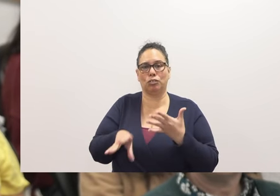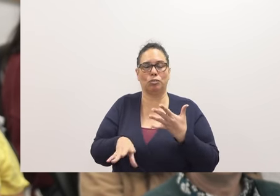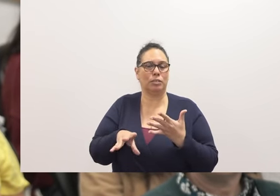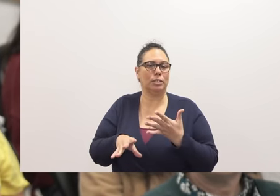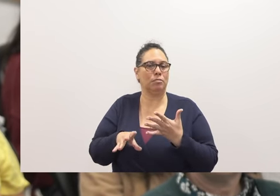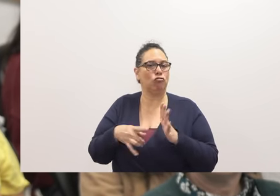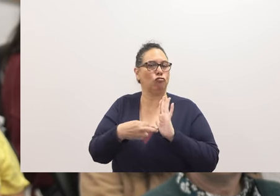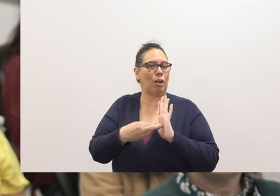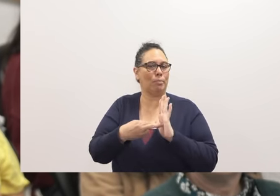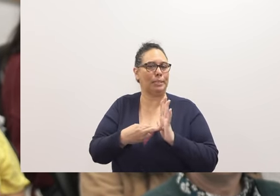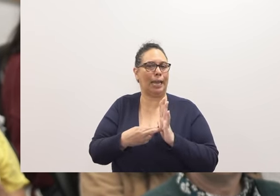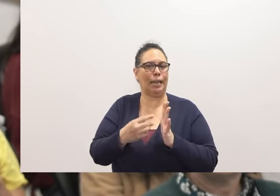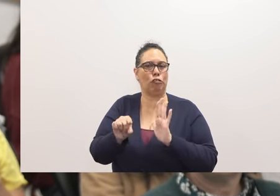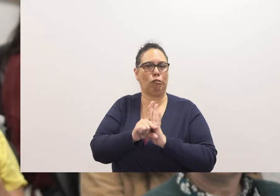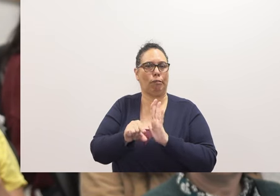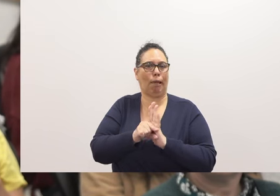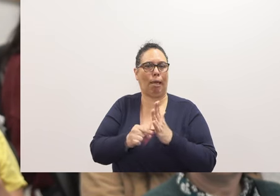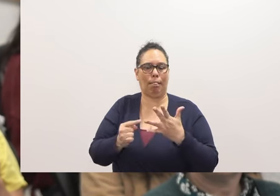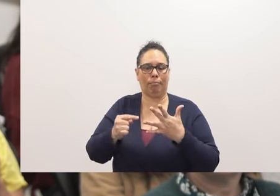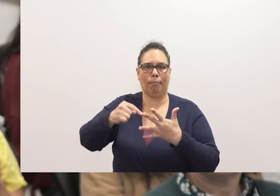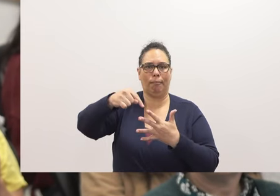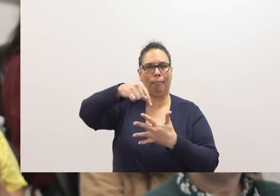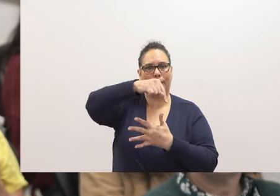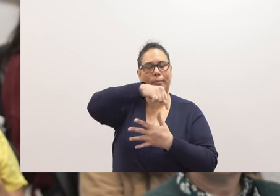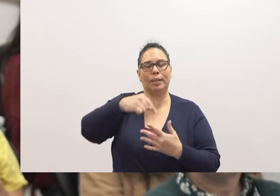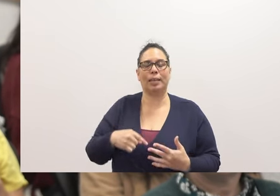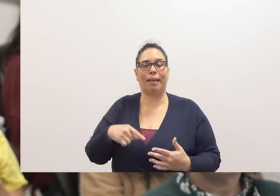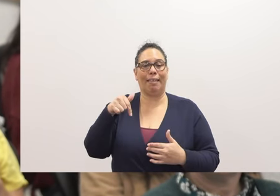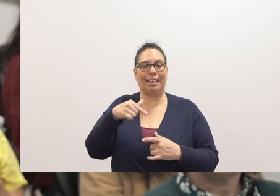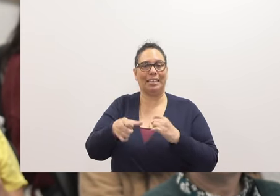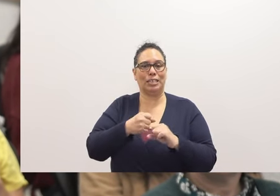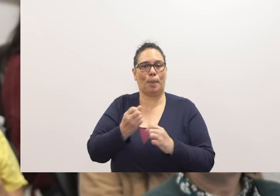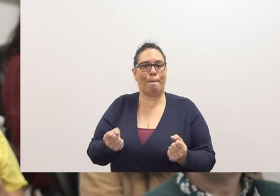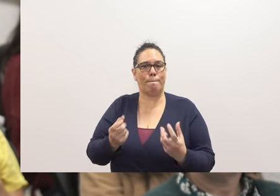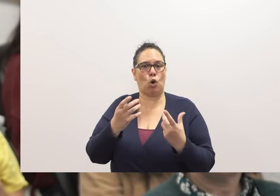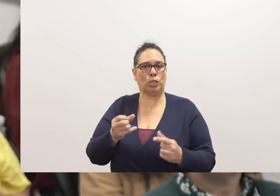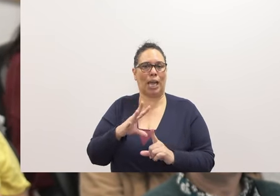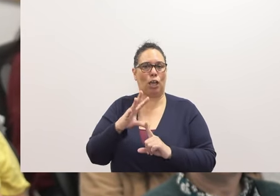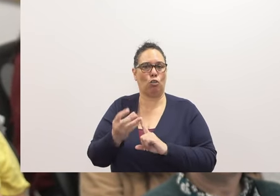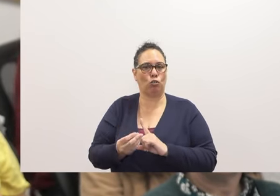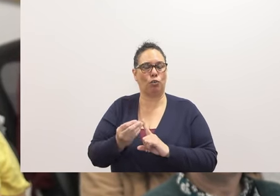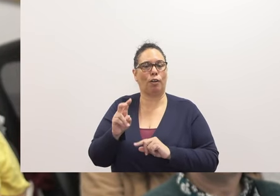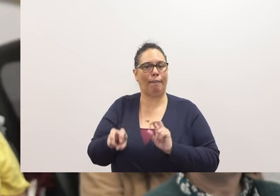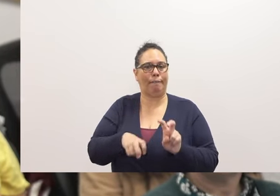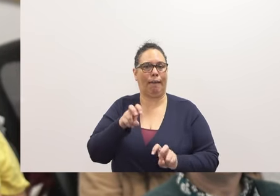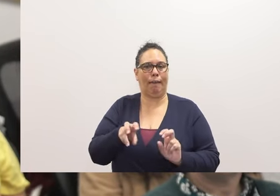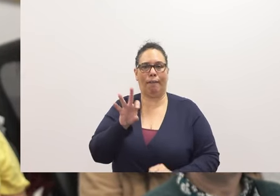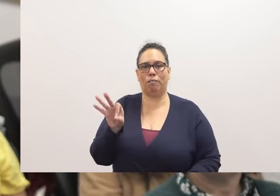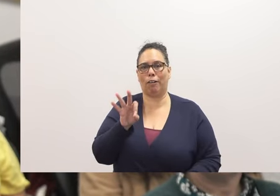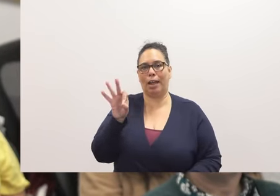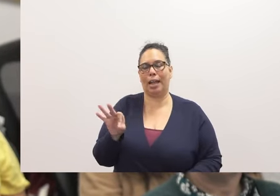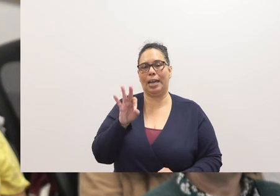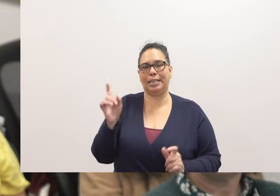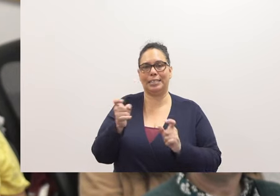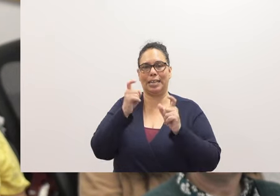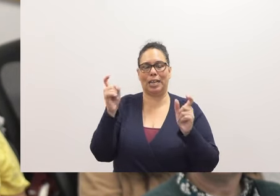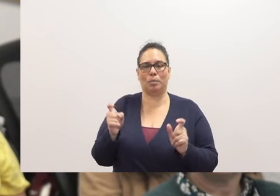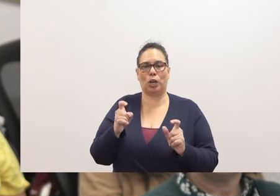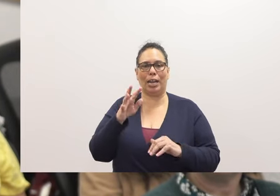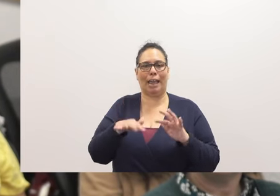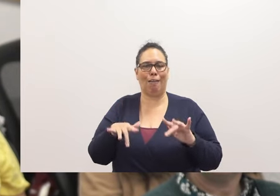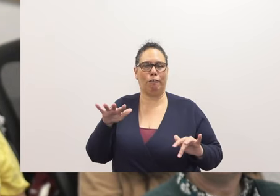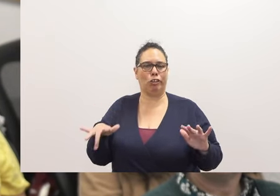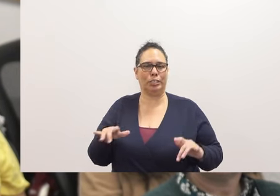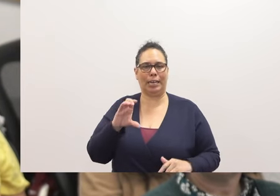level. This year, we will have our multicultural fair on Friday to celebrate diversity at CAMS with